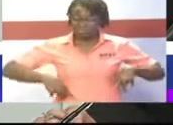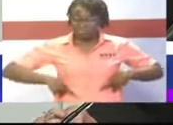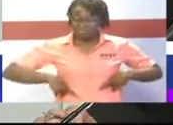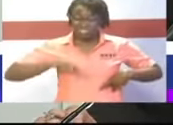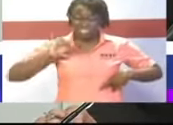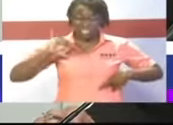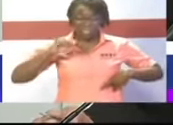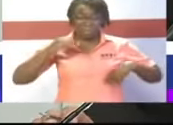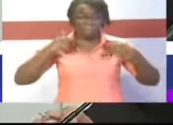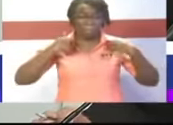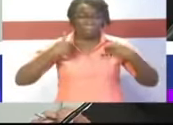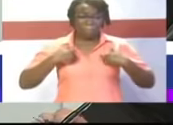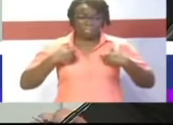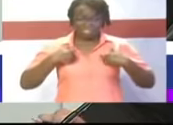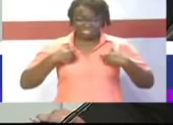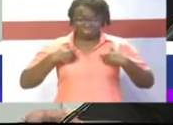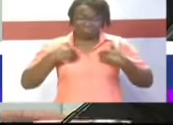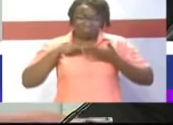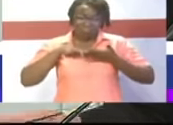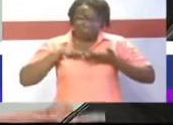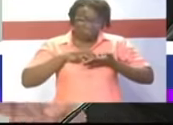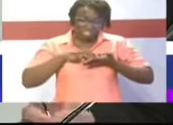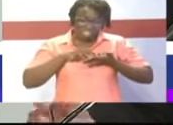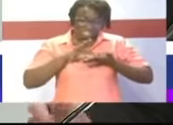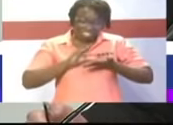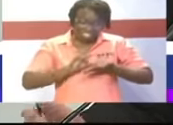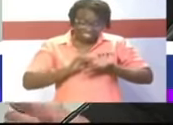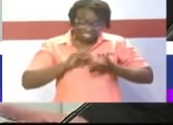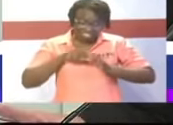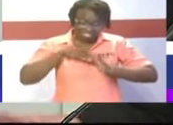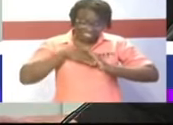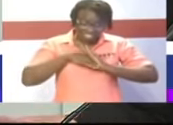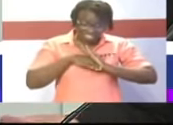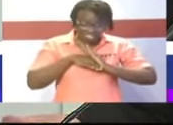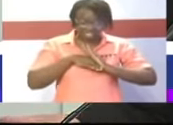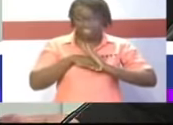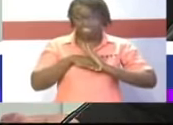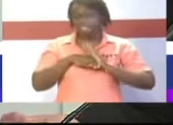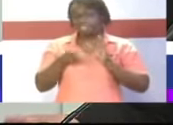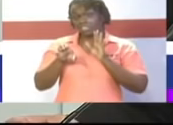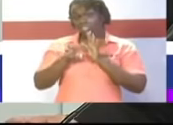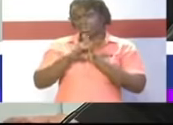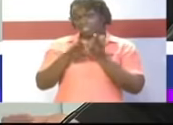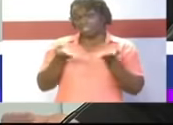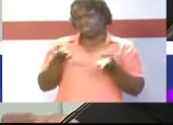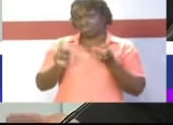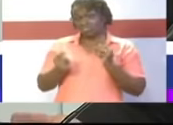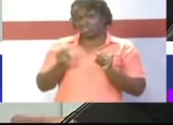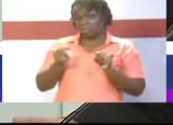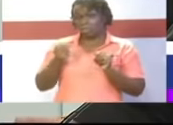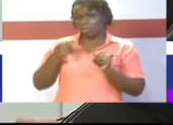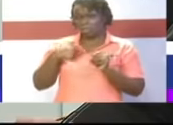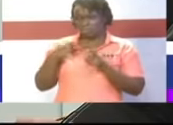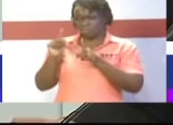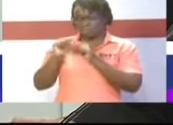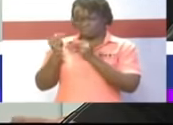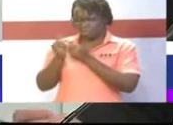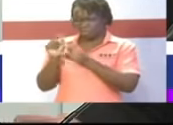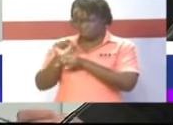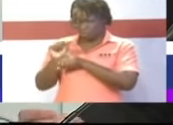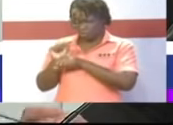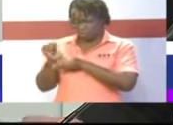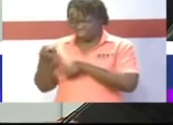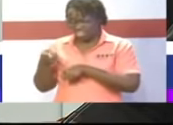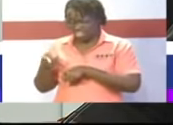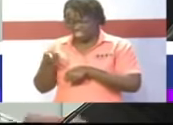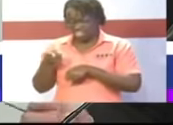immunity fairly well for quite a lot. In fact, in Trinidad, one of my colleagues has indicated to me up to almost close